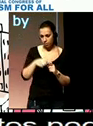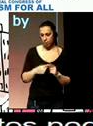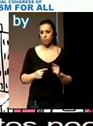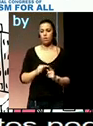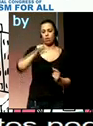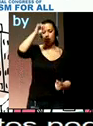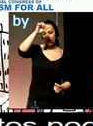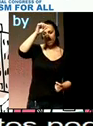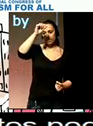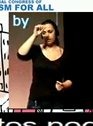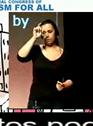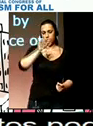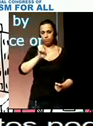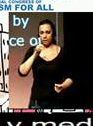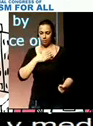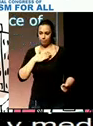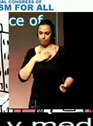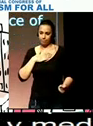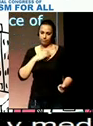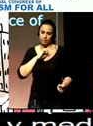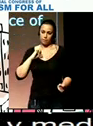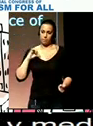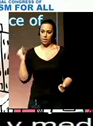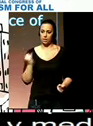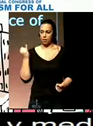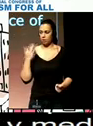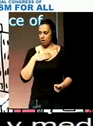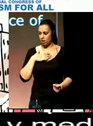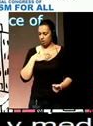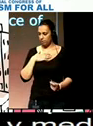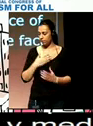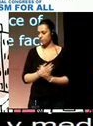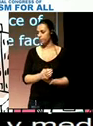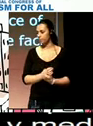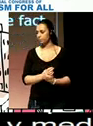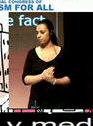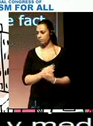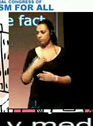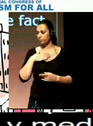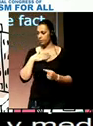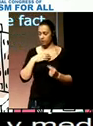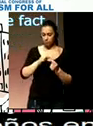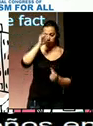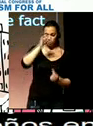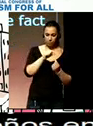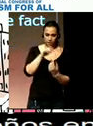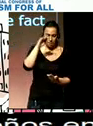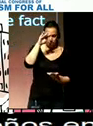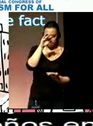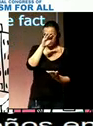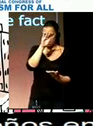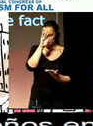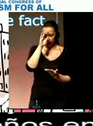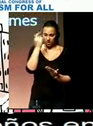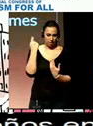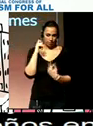unique character is the fact that they have such tiny entrances and sometimes difficult entrances.